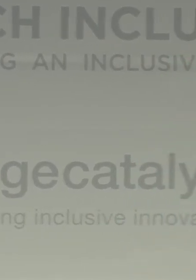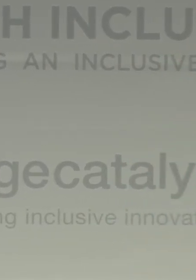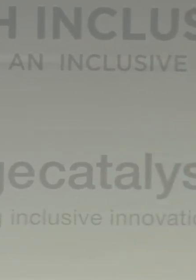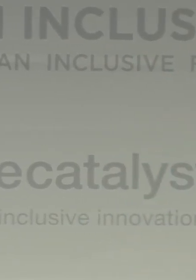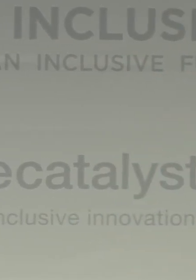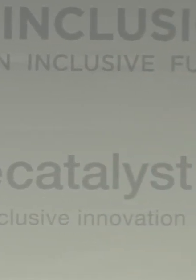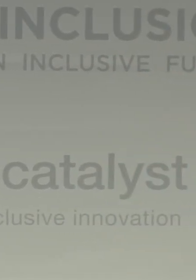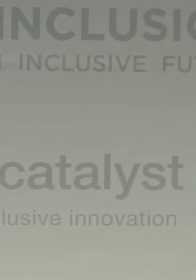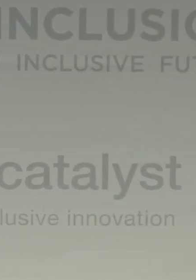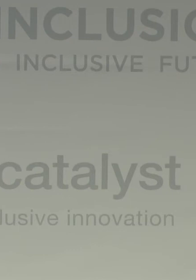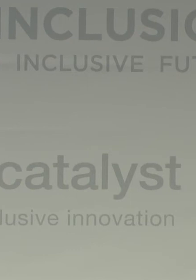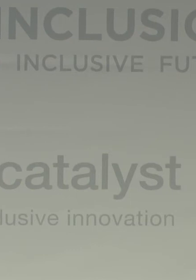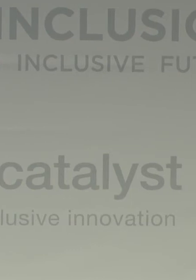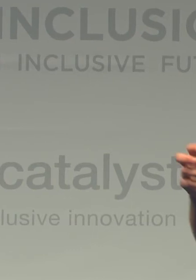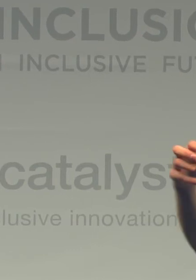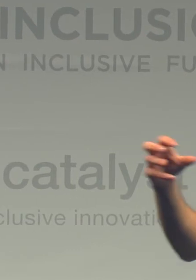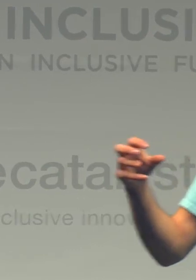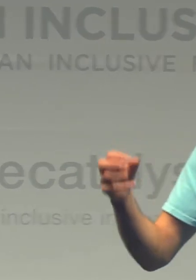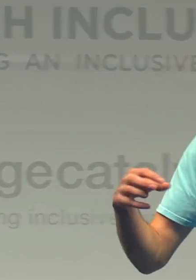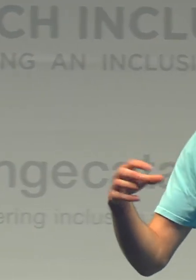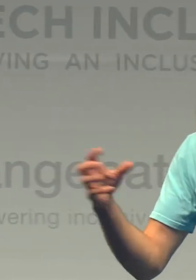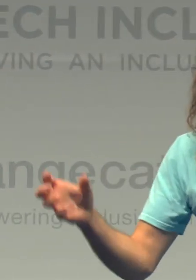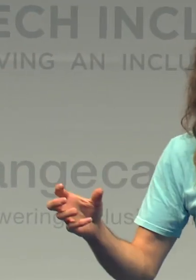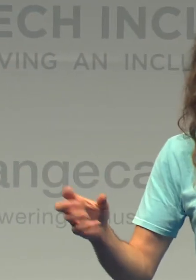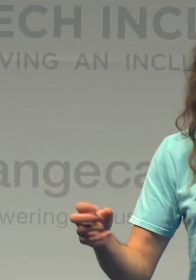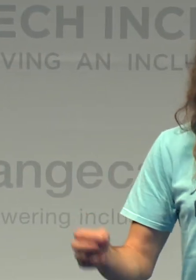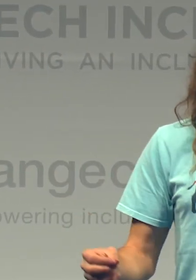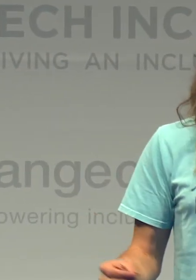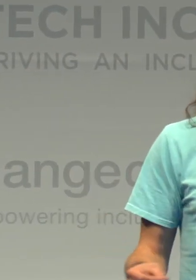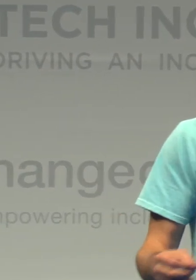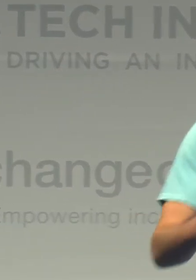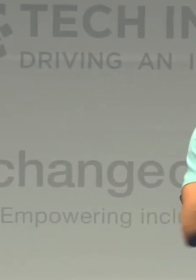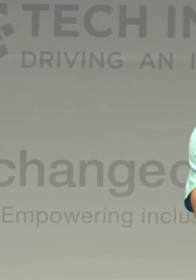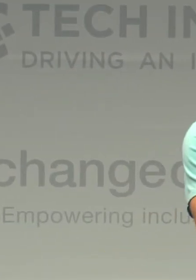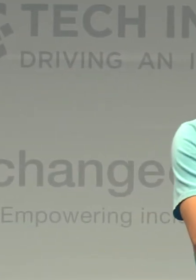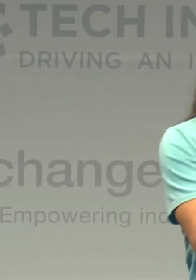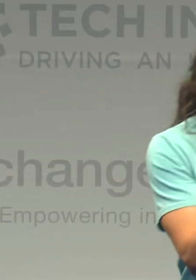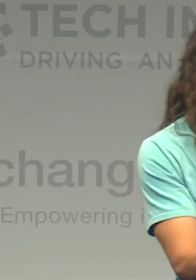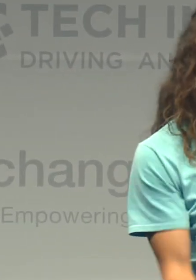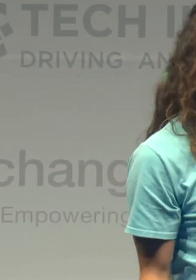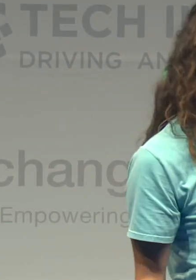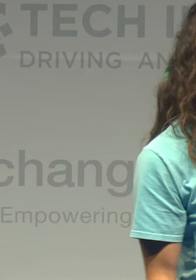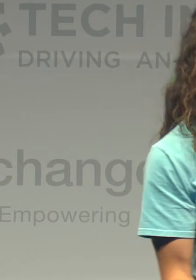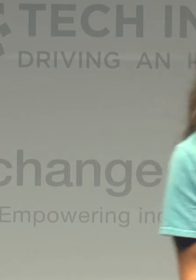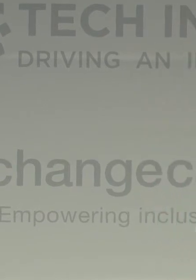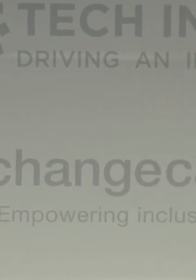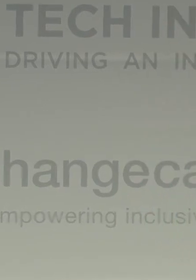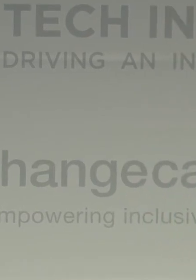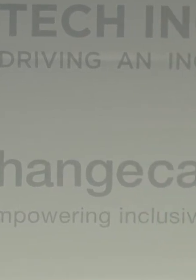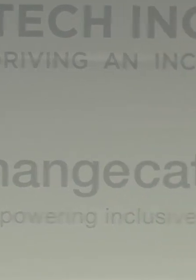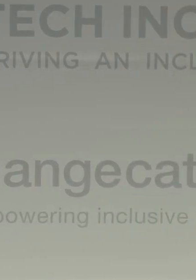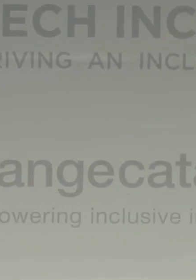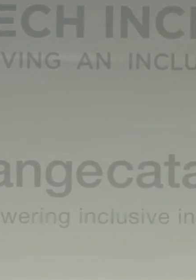see like maybe some like really kind of sort of gray areas, and you can zoom in, you can zoom out. Maybe if you hit it just right,